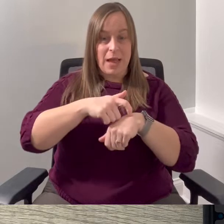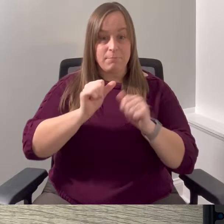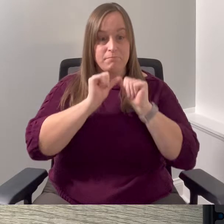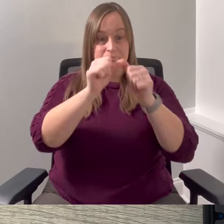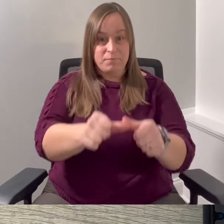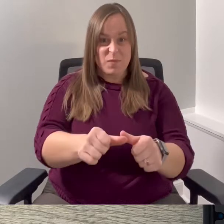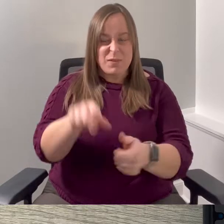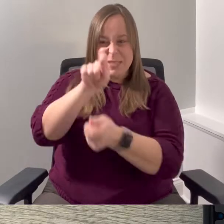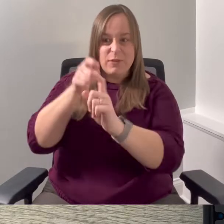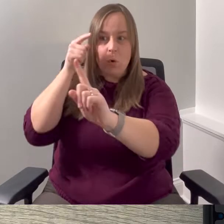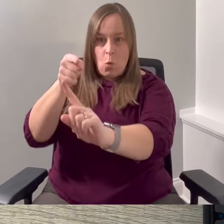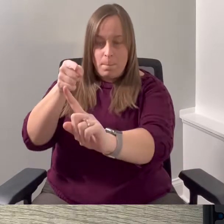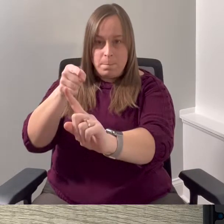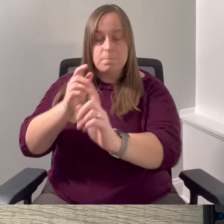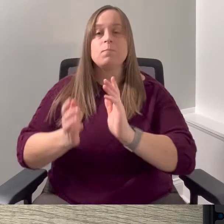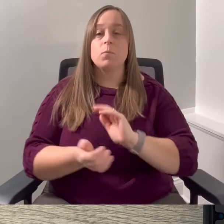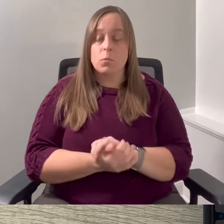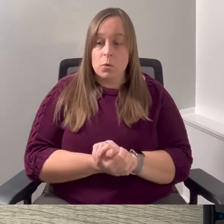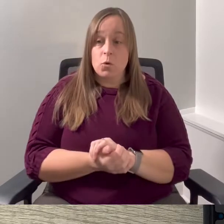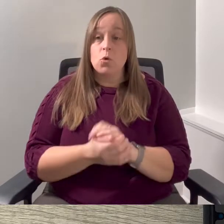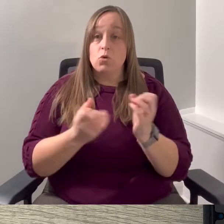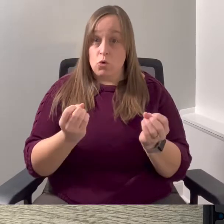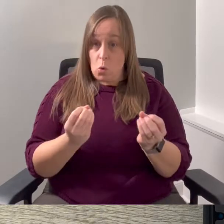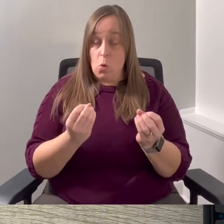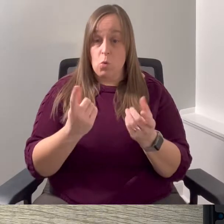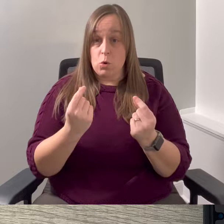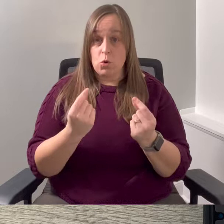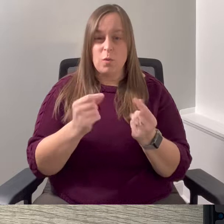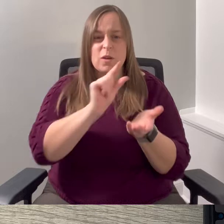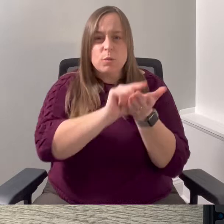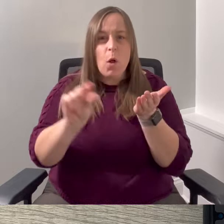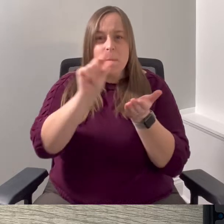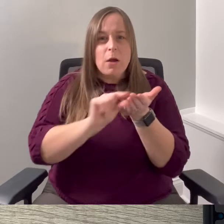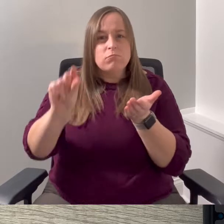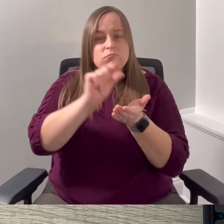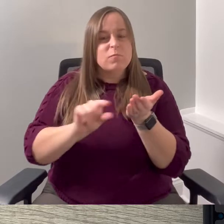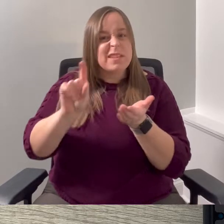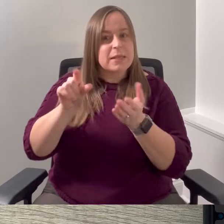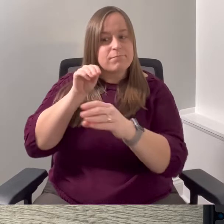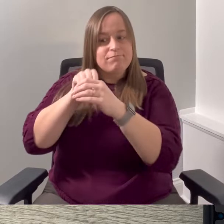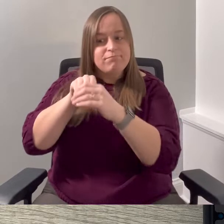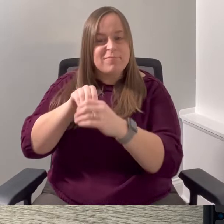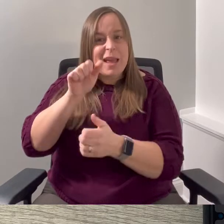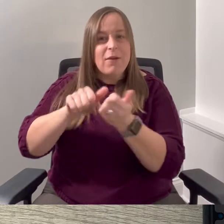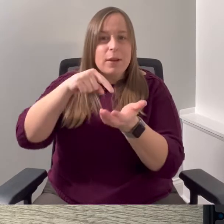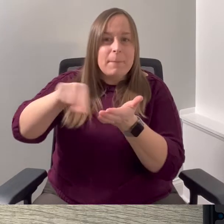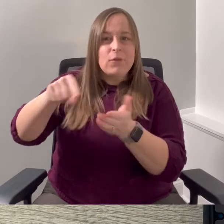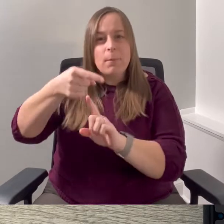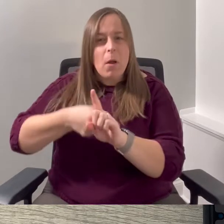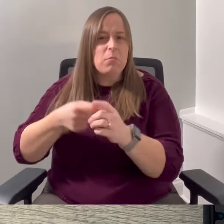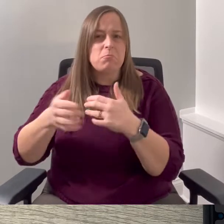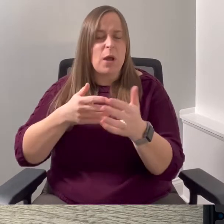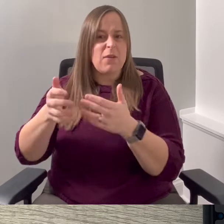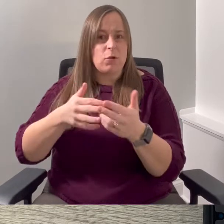reason. So what you're doing is putting smaller amounts into a sinking fund every pay period, month, whatever